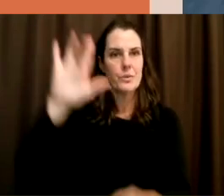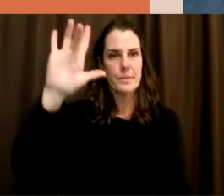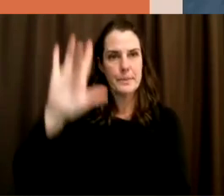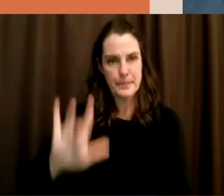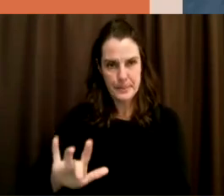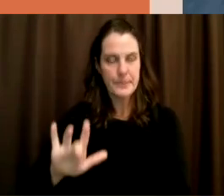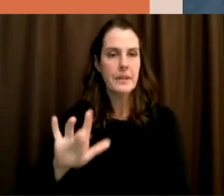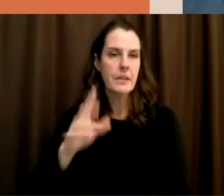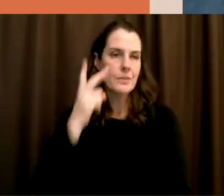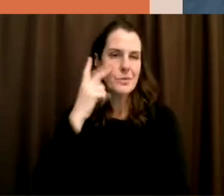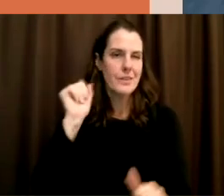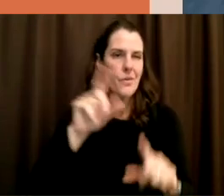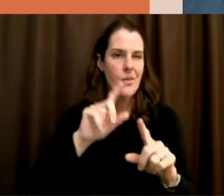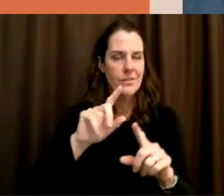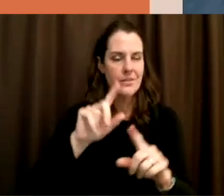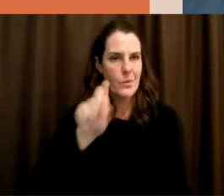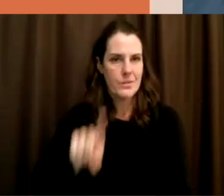questions.